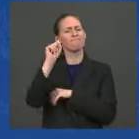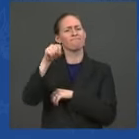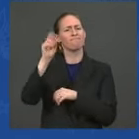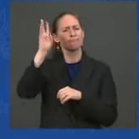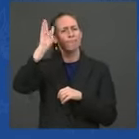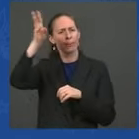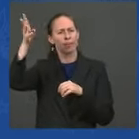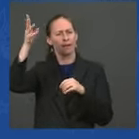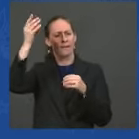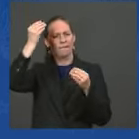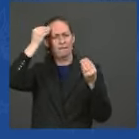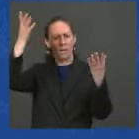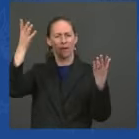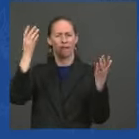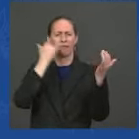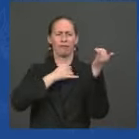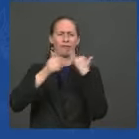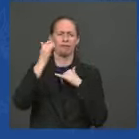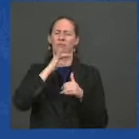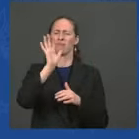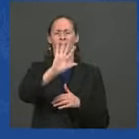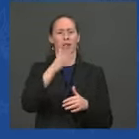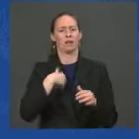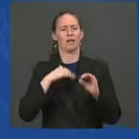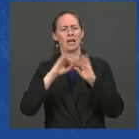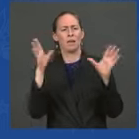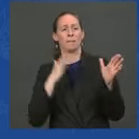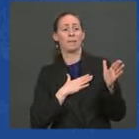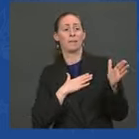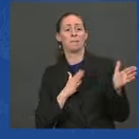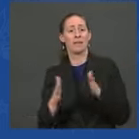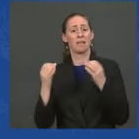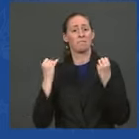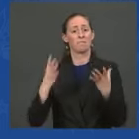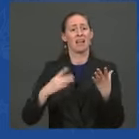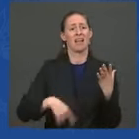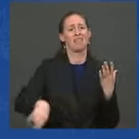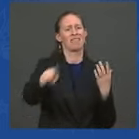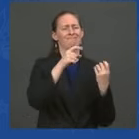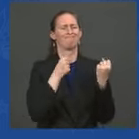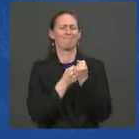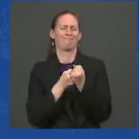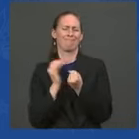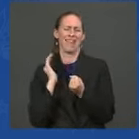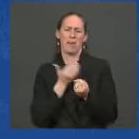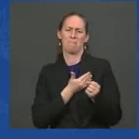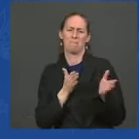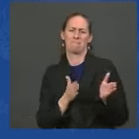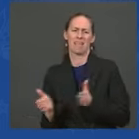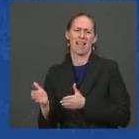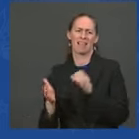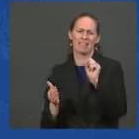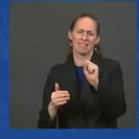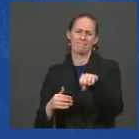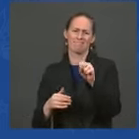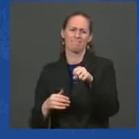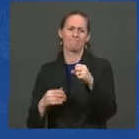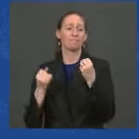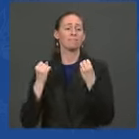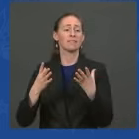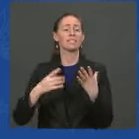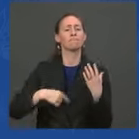plan still has the overwhelming support of the American people when they're told what's in it. They understand that when families have a little more breathing